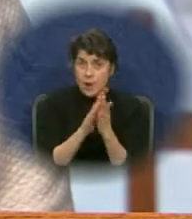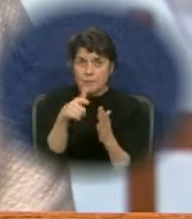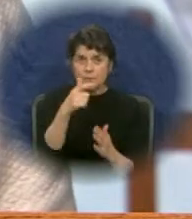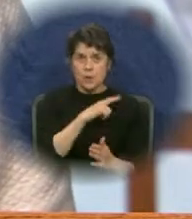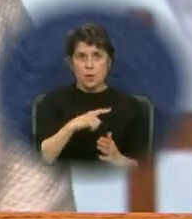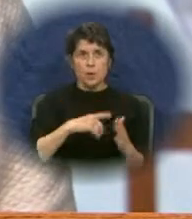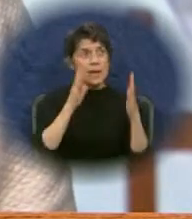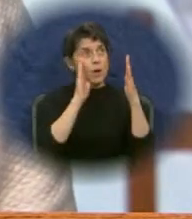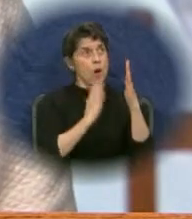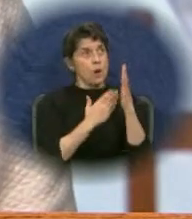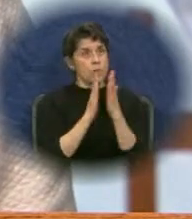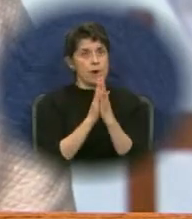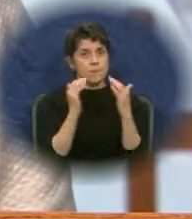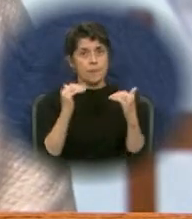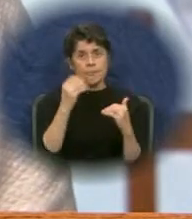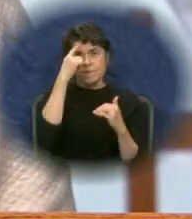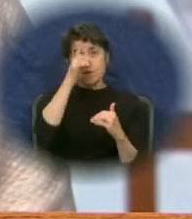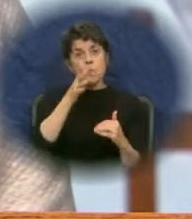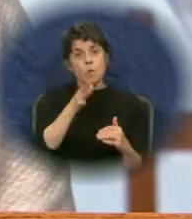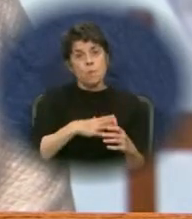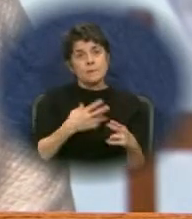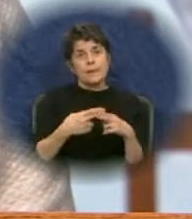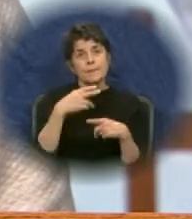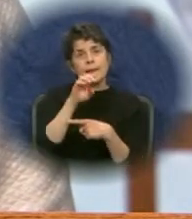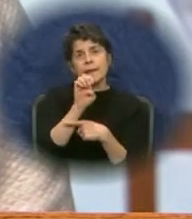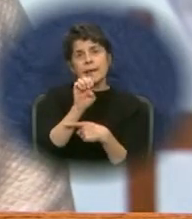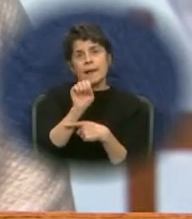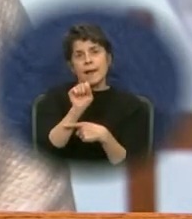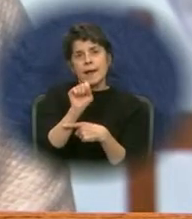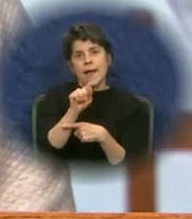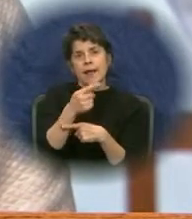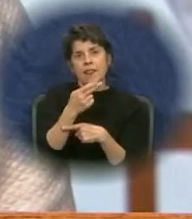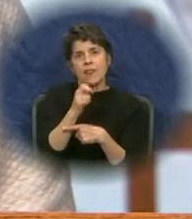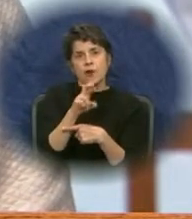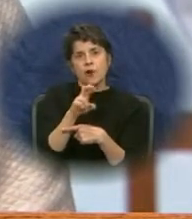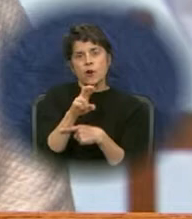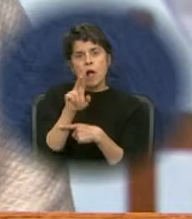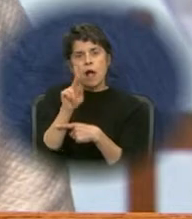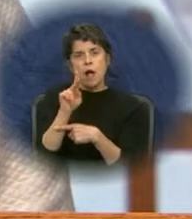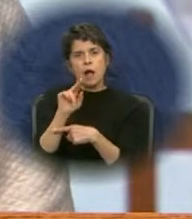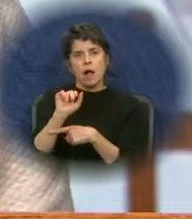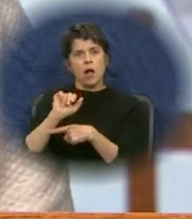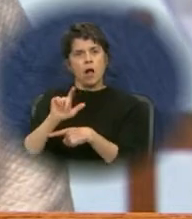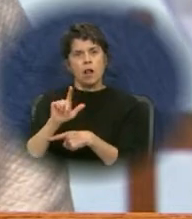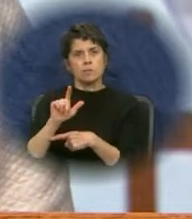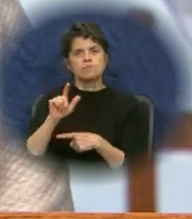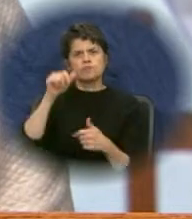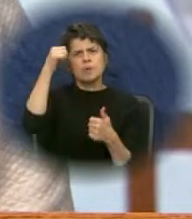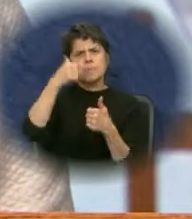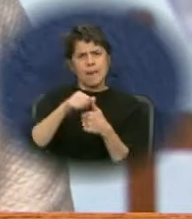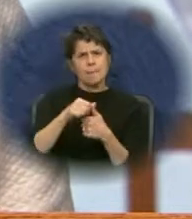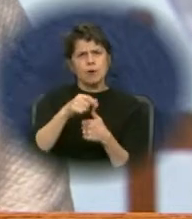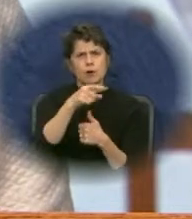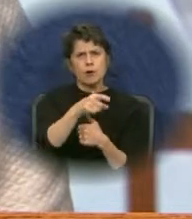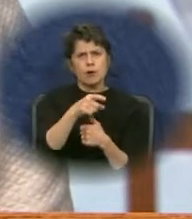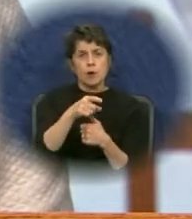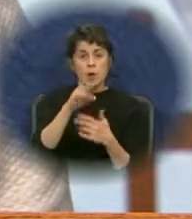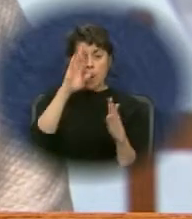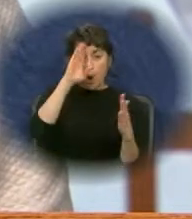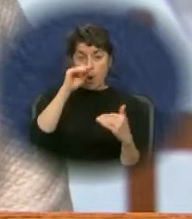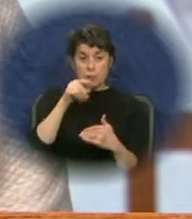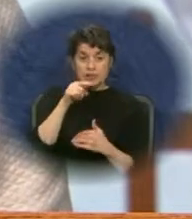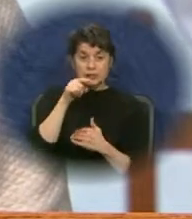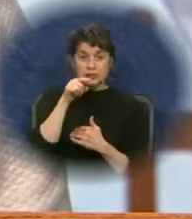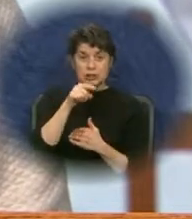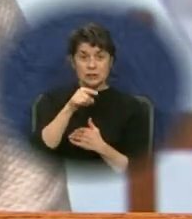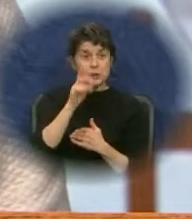prayer. For Esther Call, who we remember today, may she and all who have died find fulfillment of their